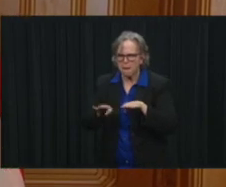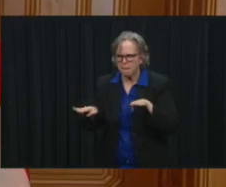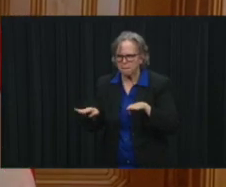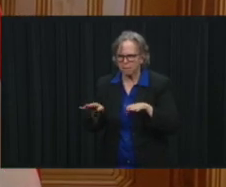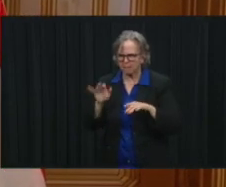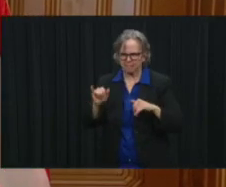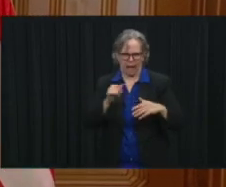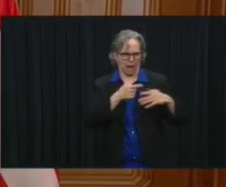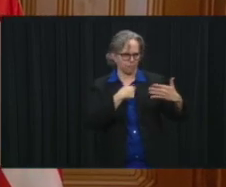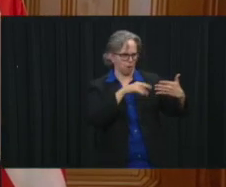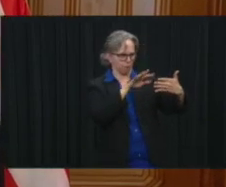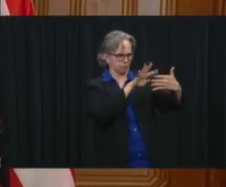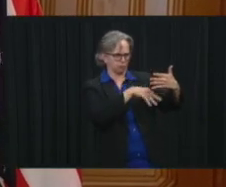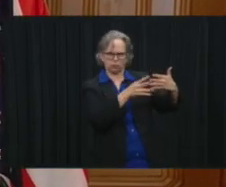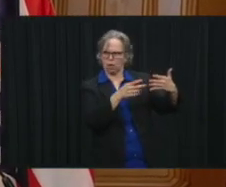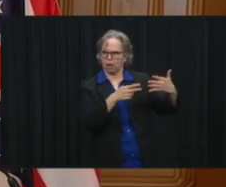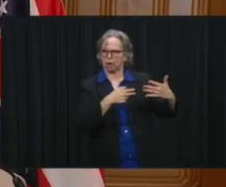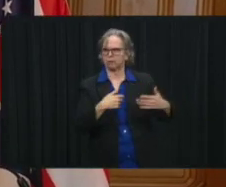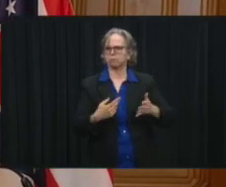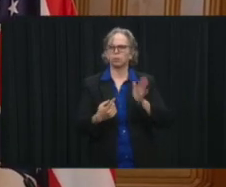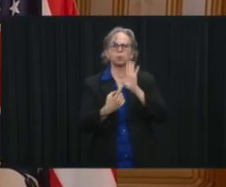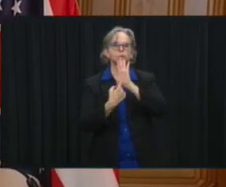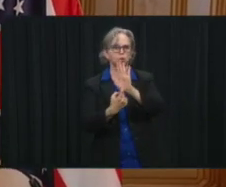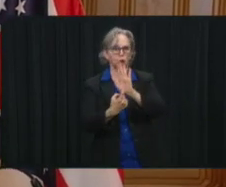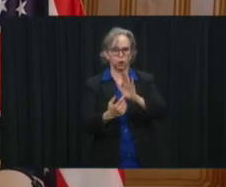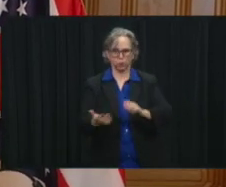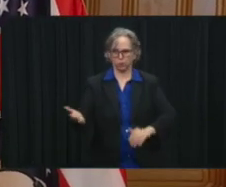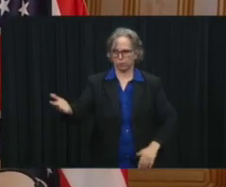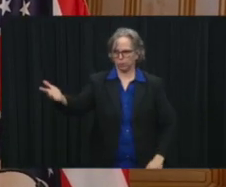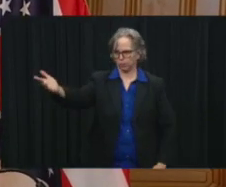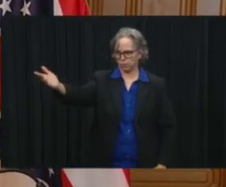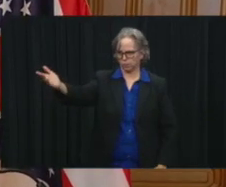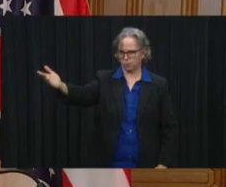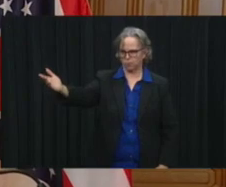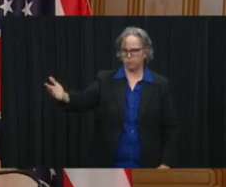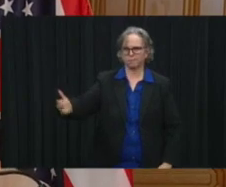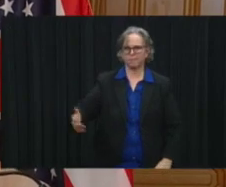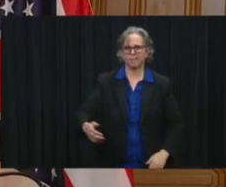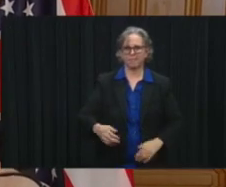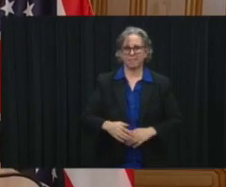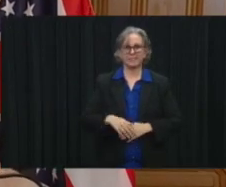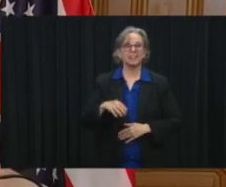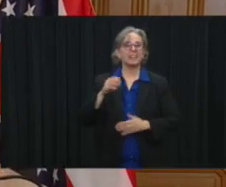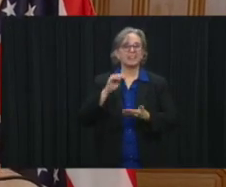And this is a chart that Dr. Acton has been showing you.